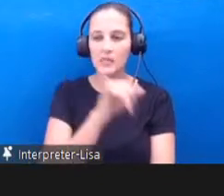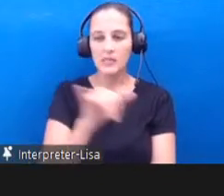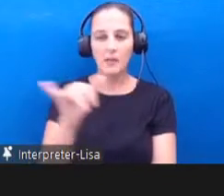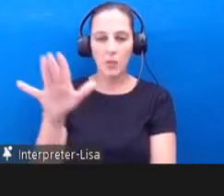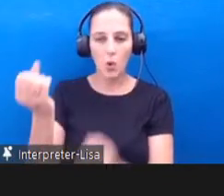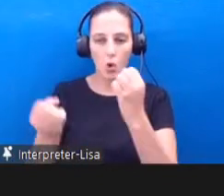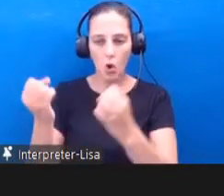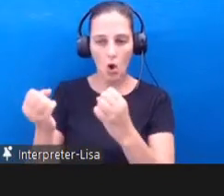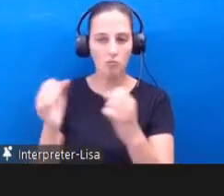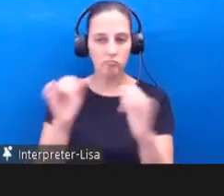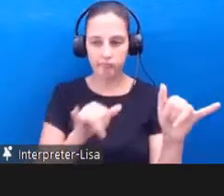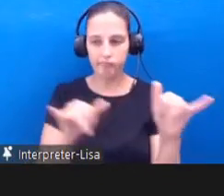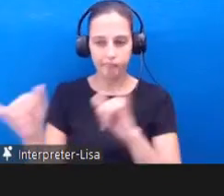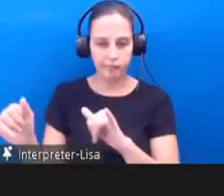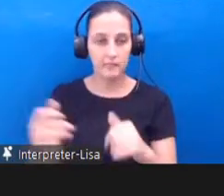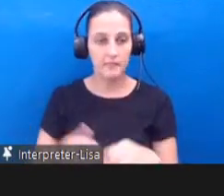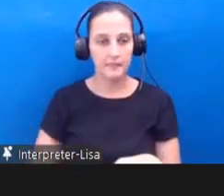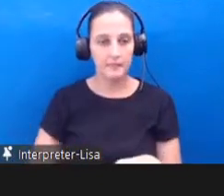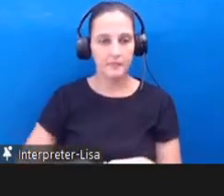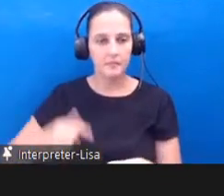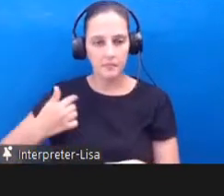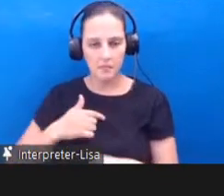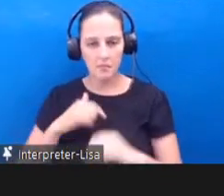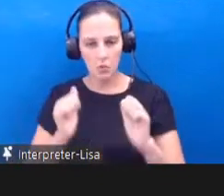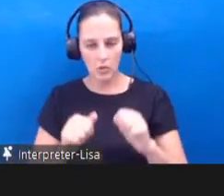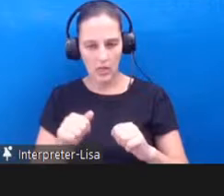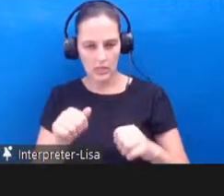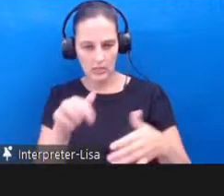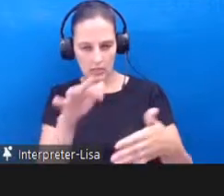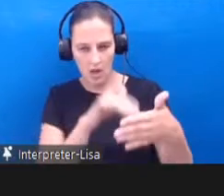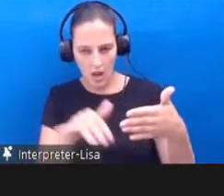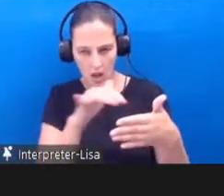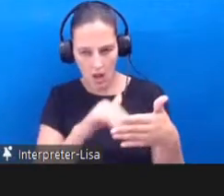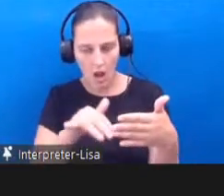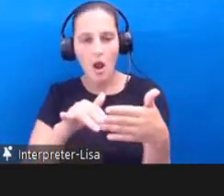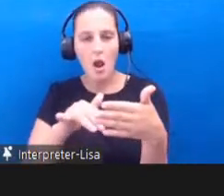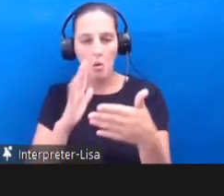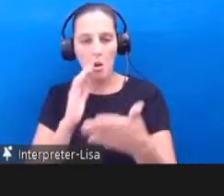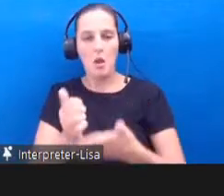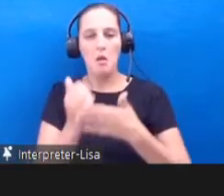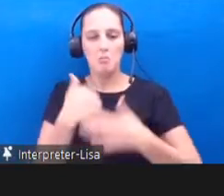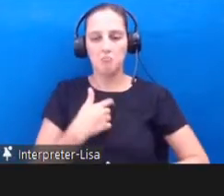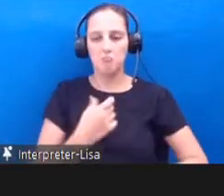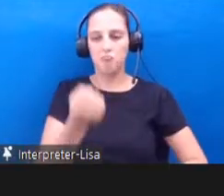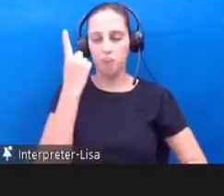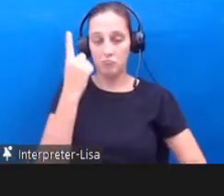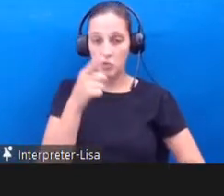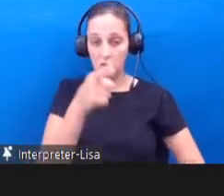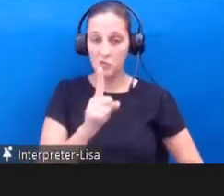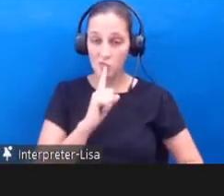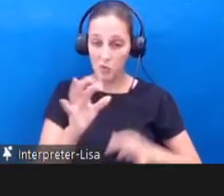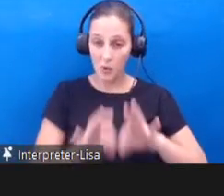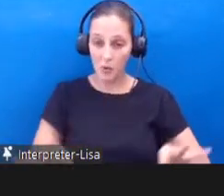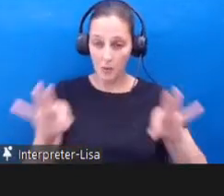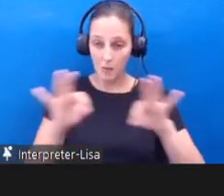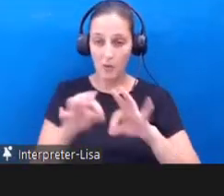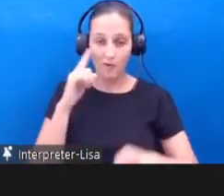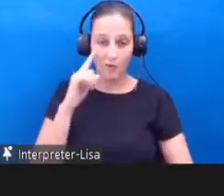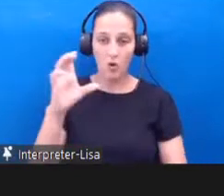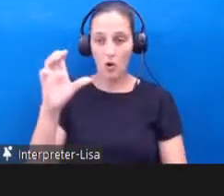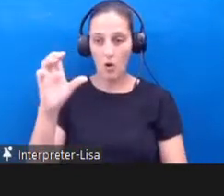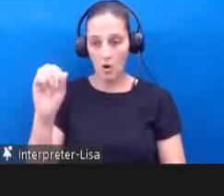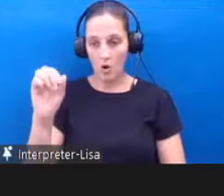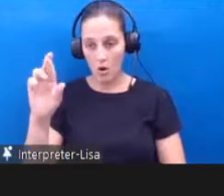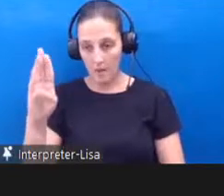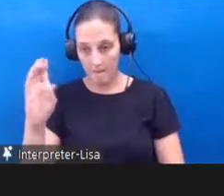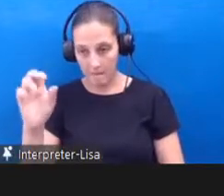understand carbon and oxygen chemistry by studying carbon monoxide. It's a really important molecule as a reservoir for carbon and oxygen.